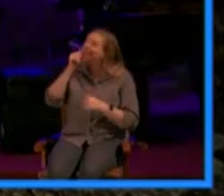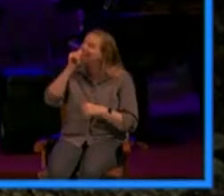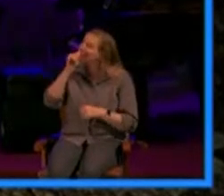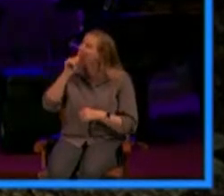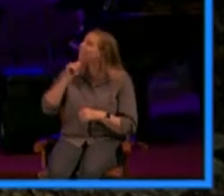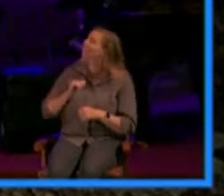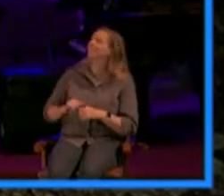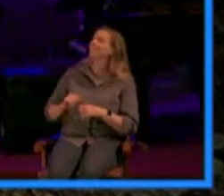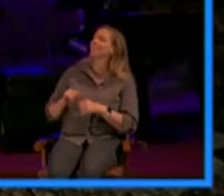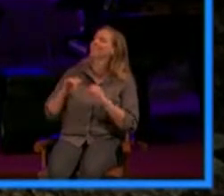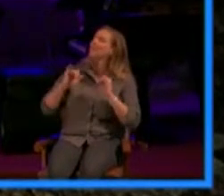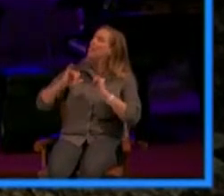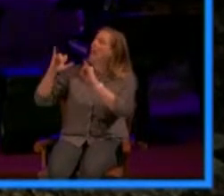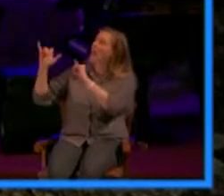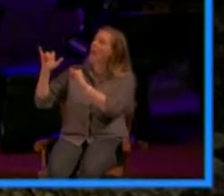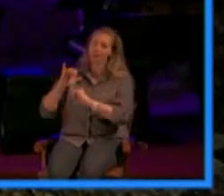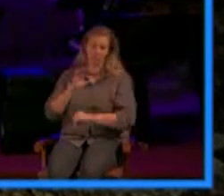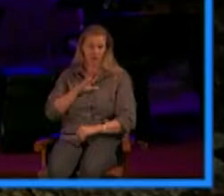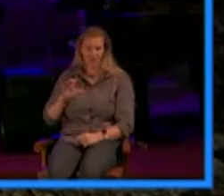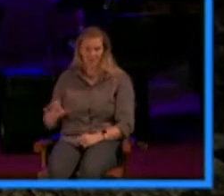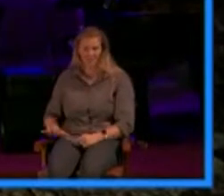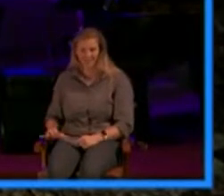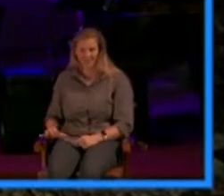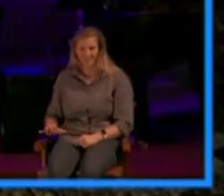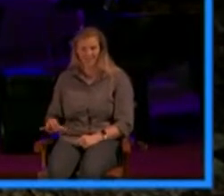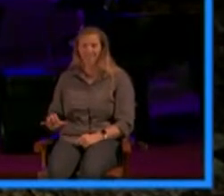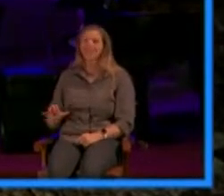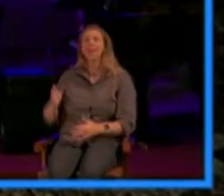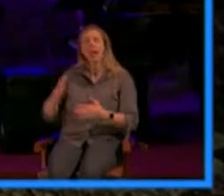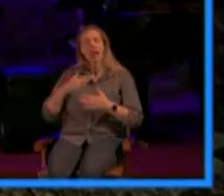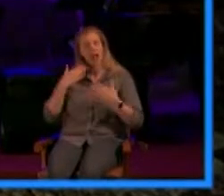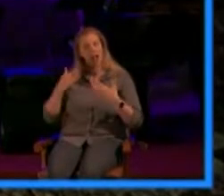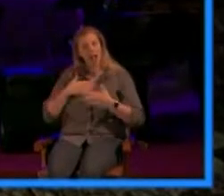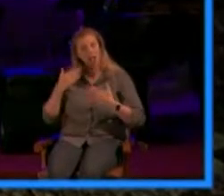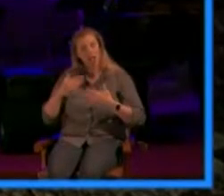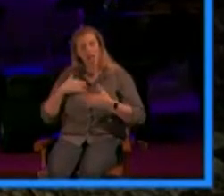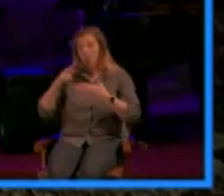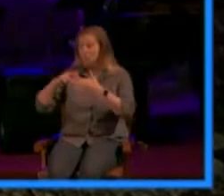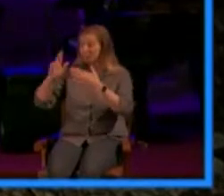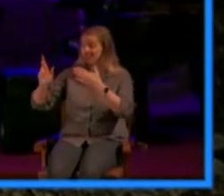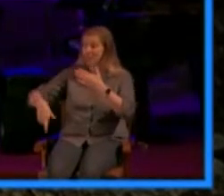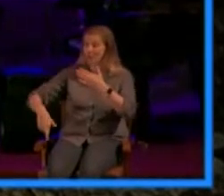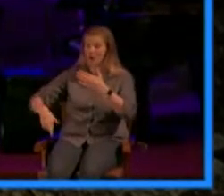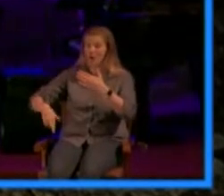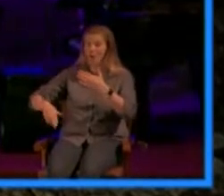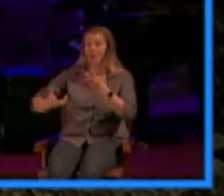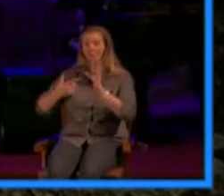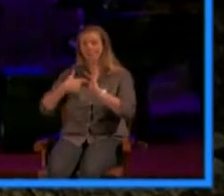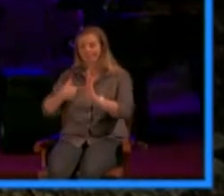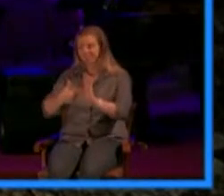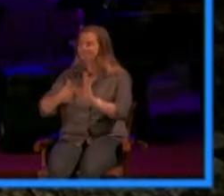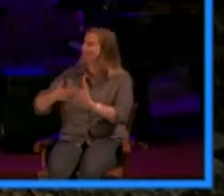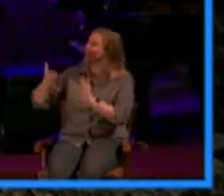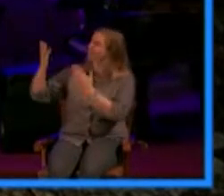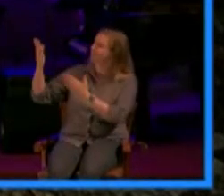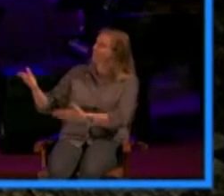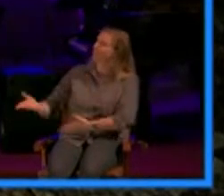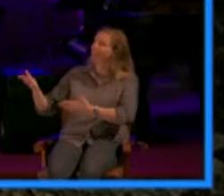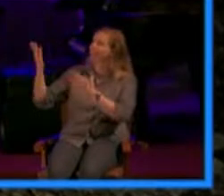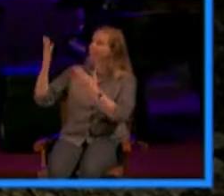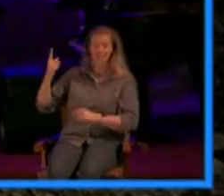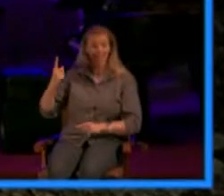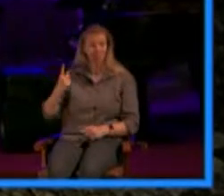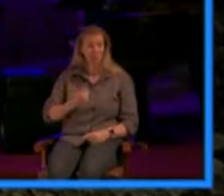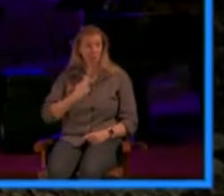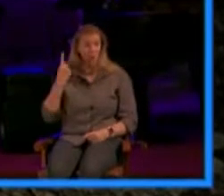be glad when his glory is revealed. And if you're insulted for the name of Christ, you're blessed because